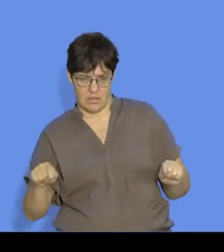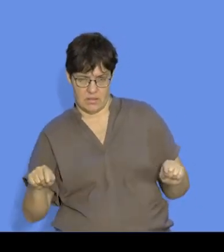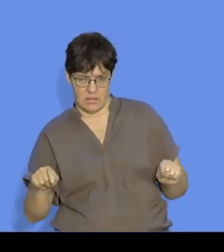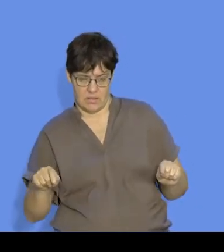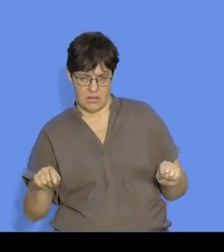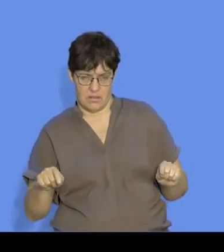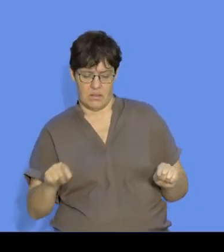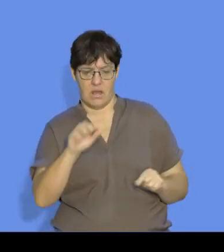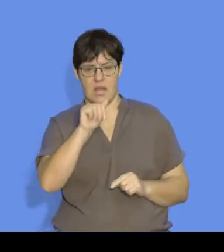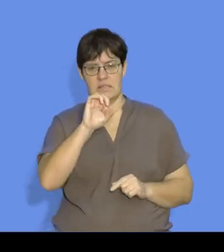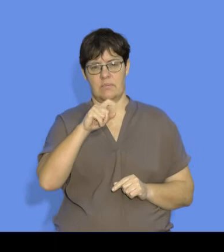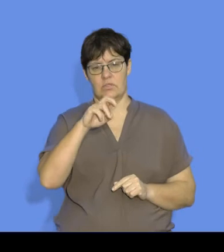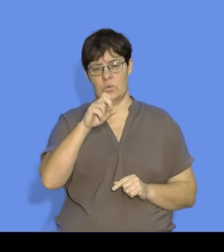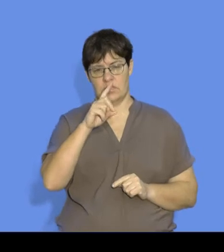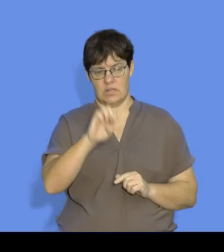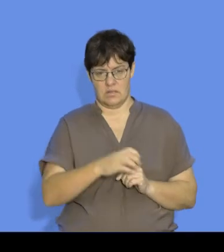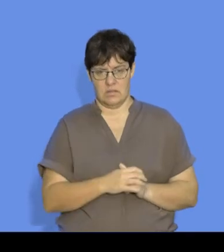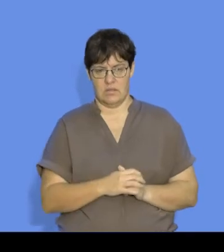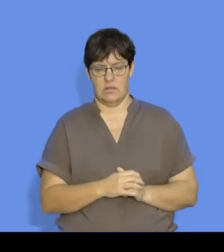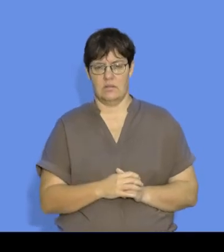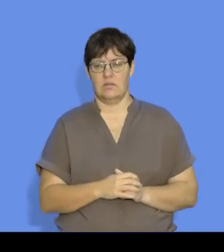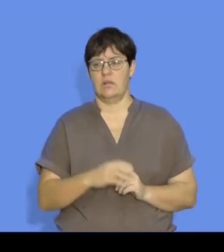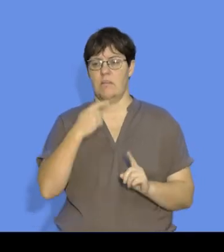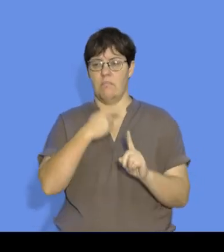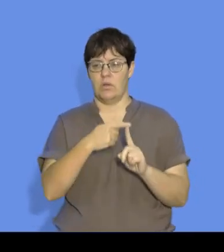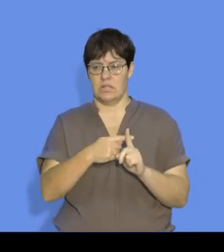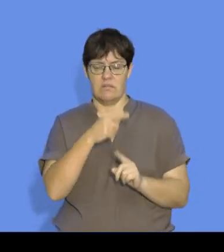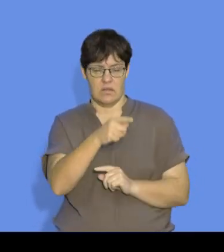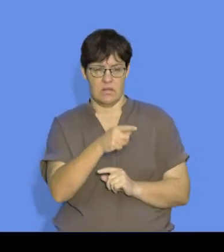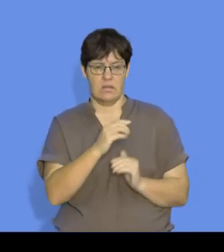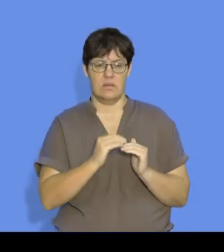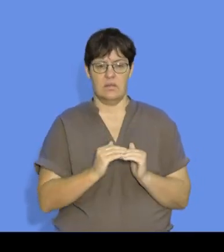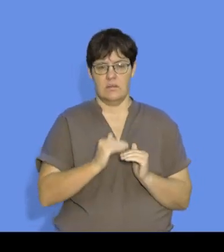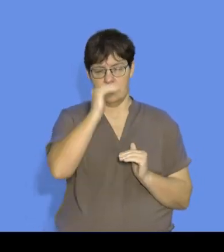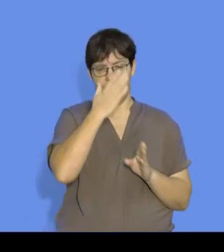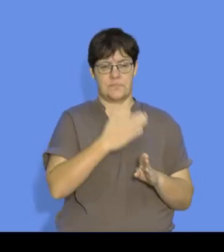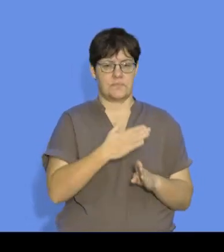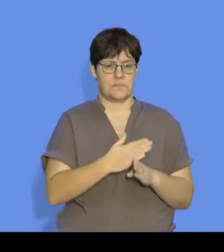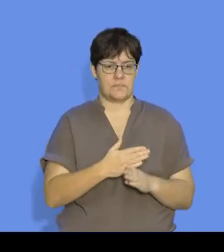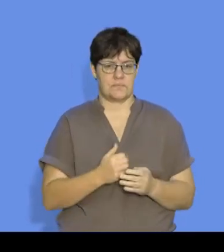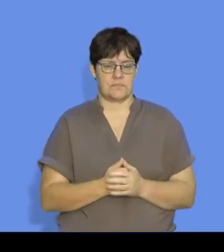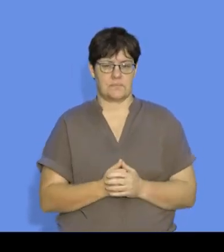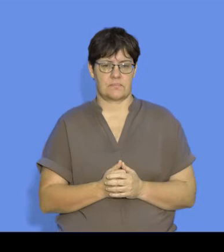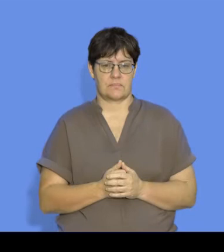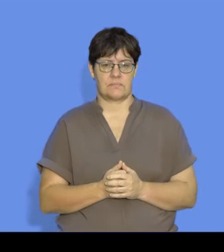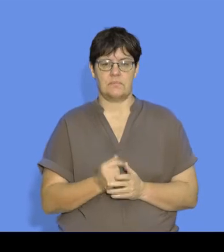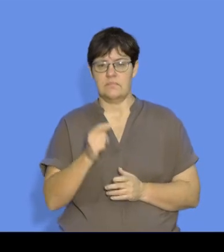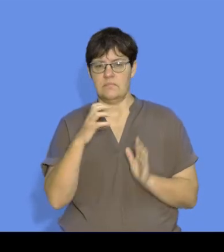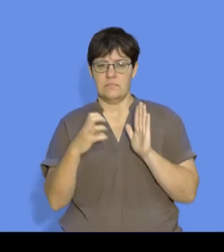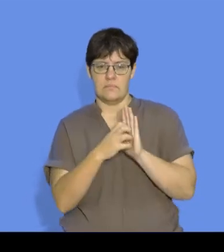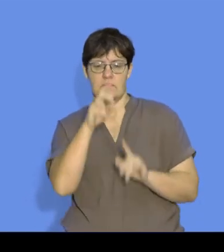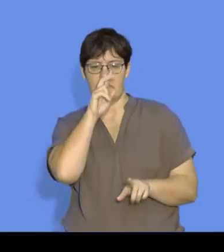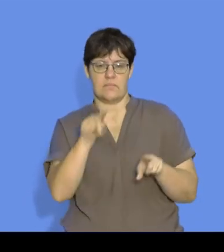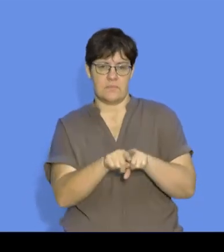-2 draw a dotted line. This is a positive, so it means it's an increasing function, so my graph will